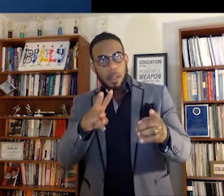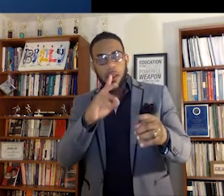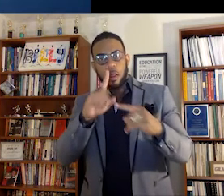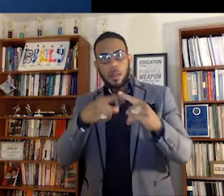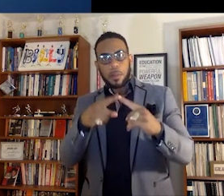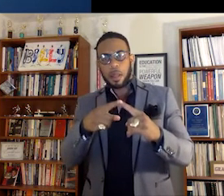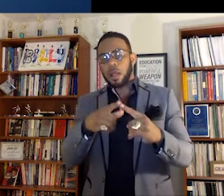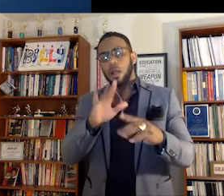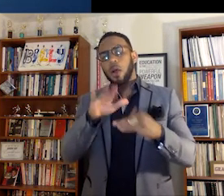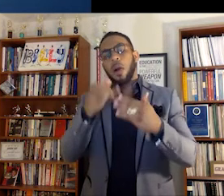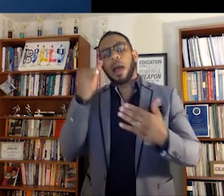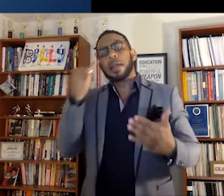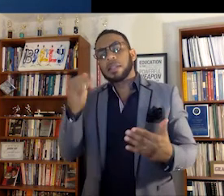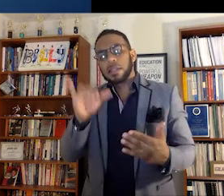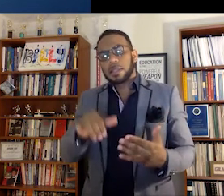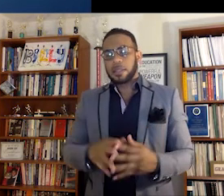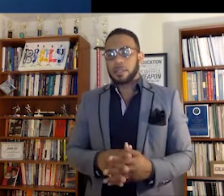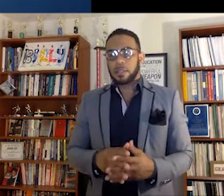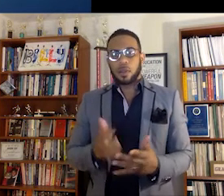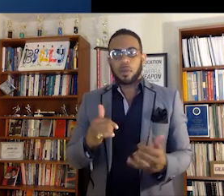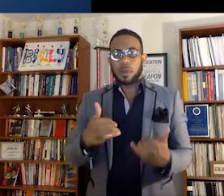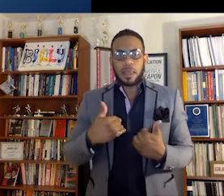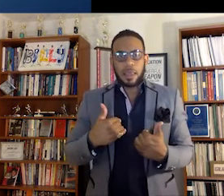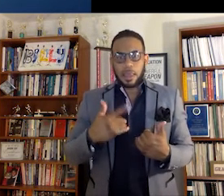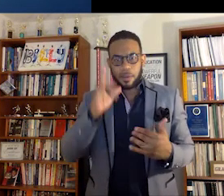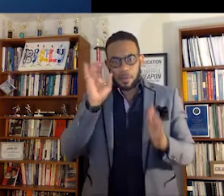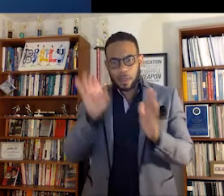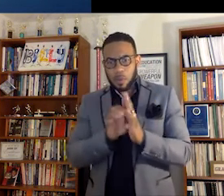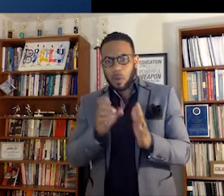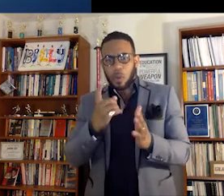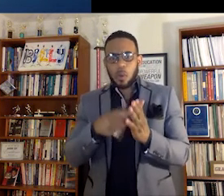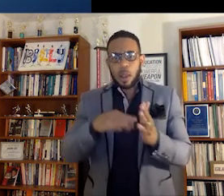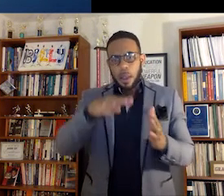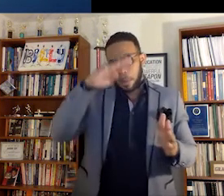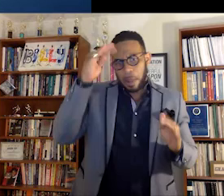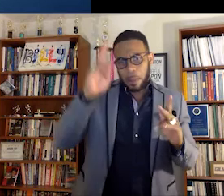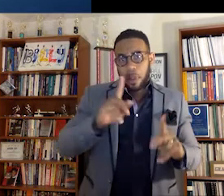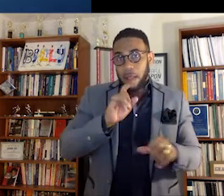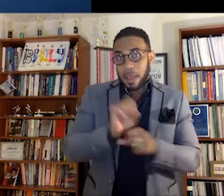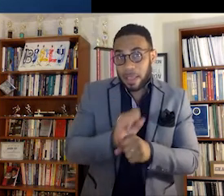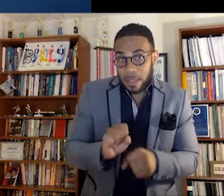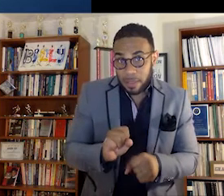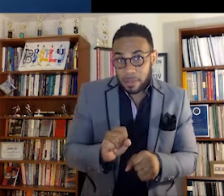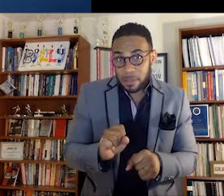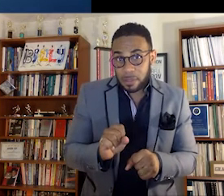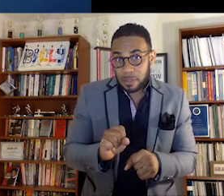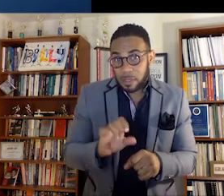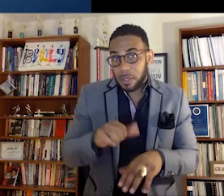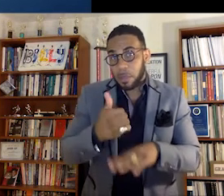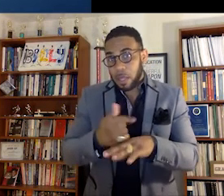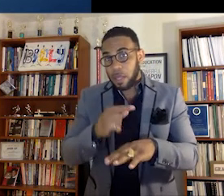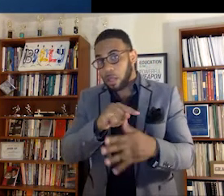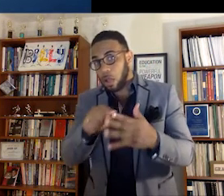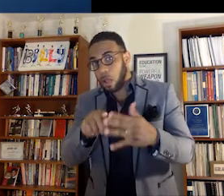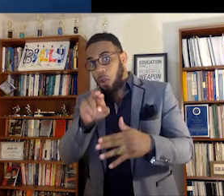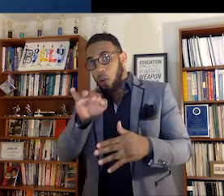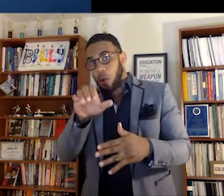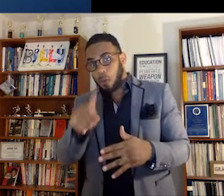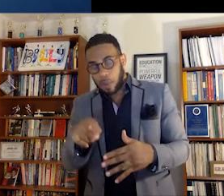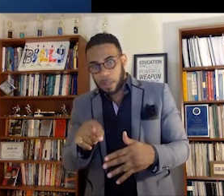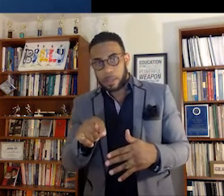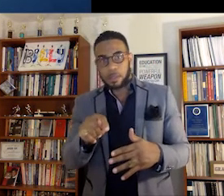about, the whole idea that we have this image of what a Black person is based on these racist